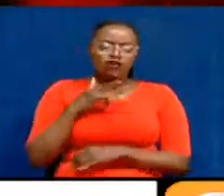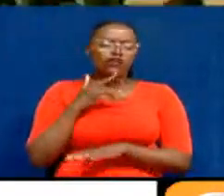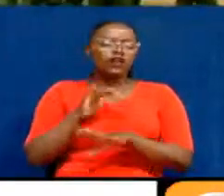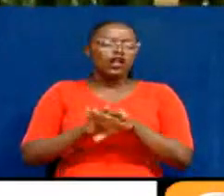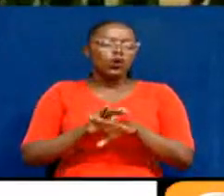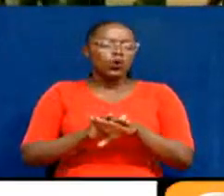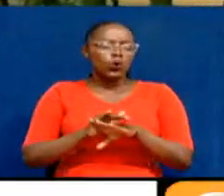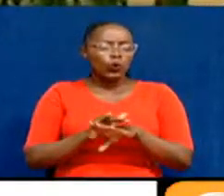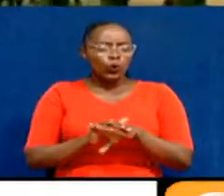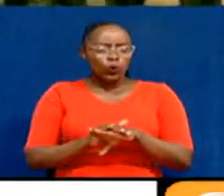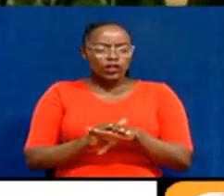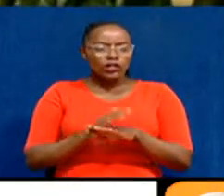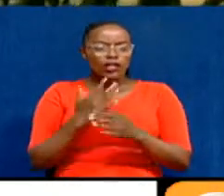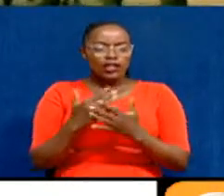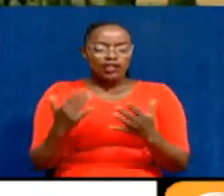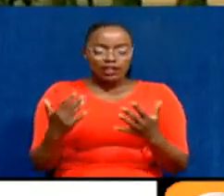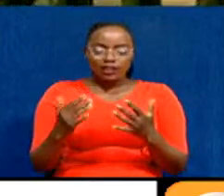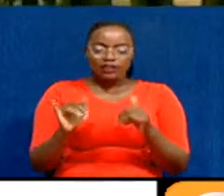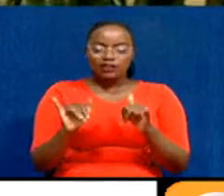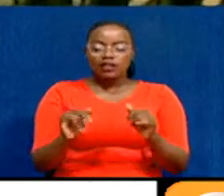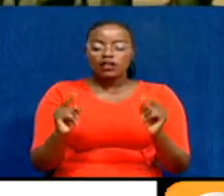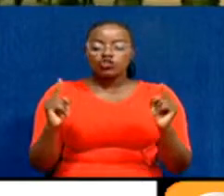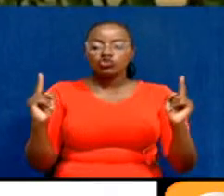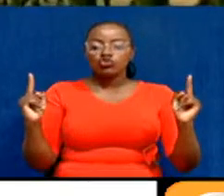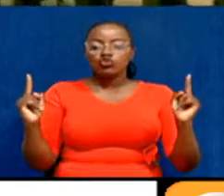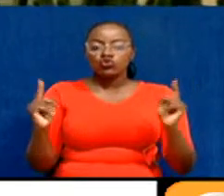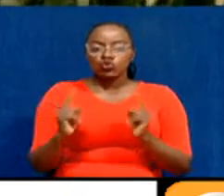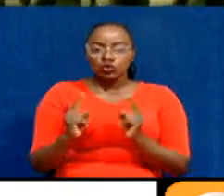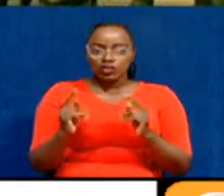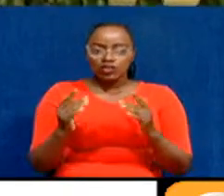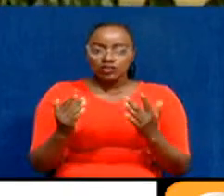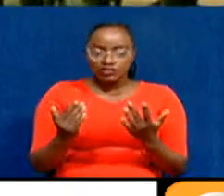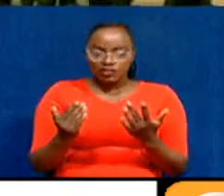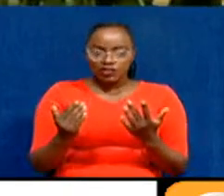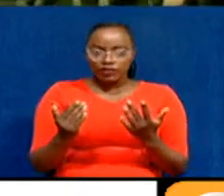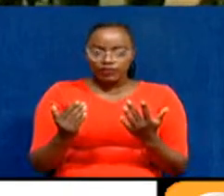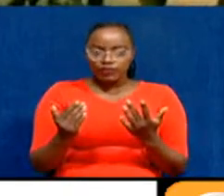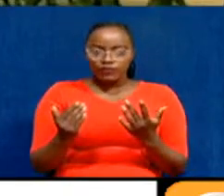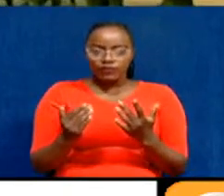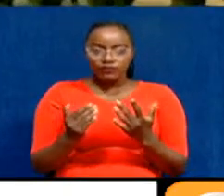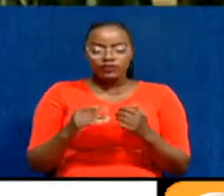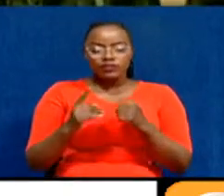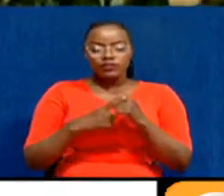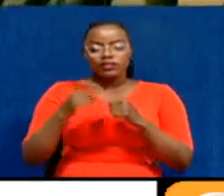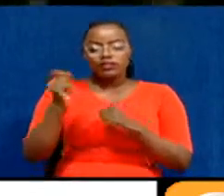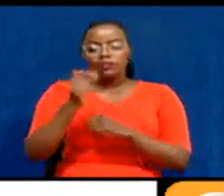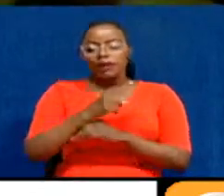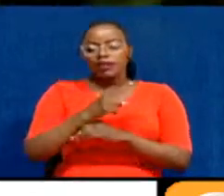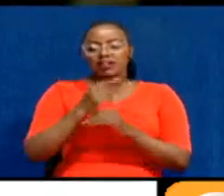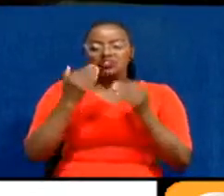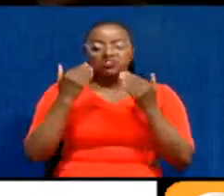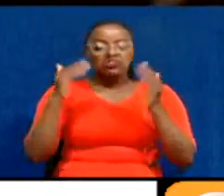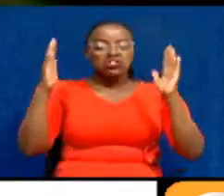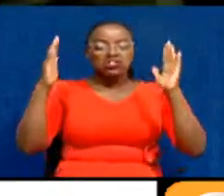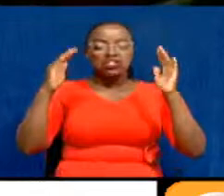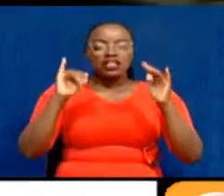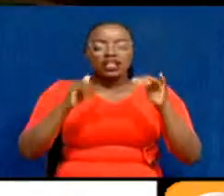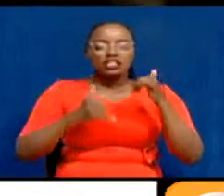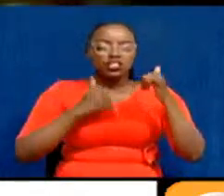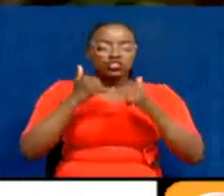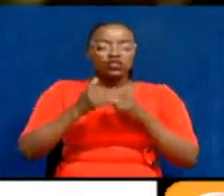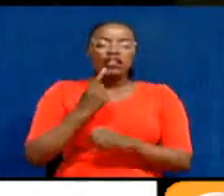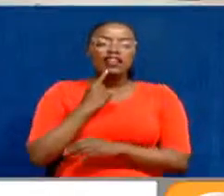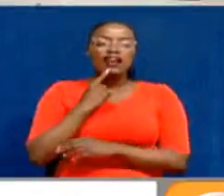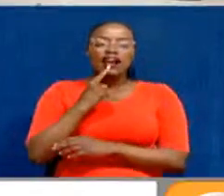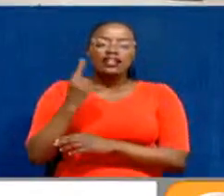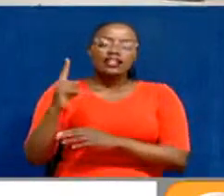feel-good thing was up and over in 6 months. Yeah. The 100